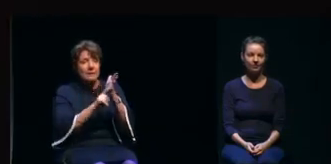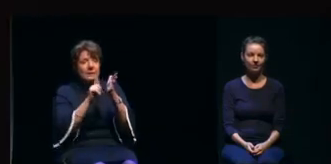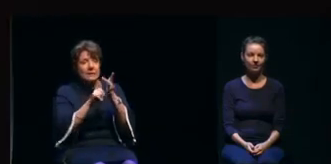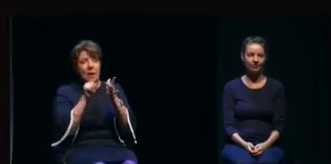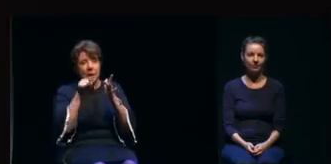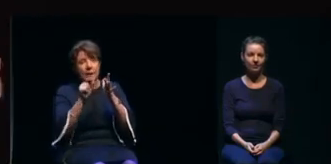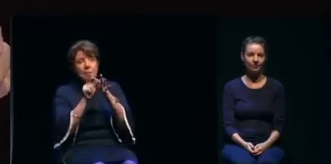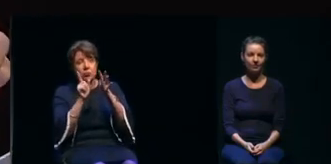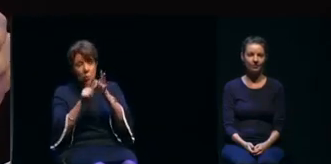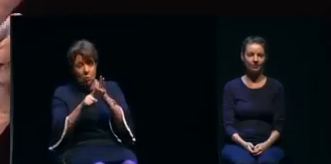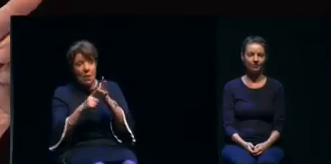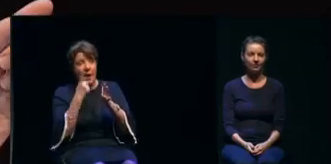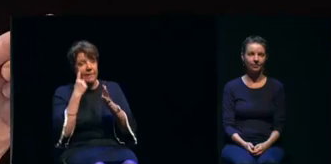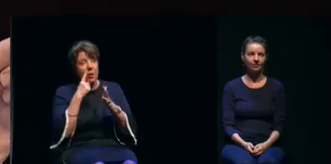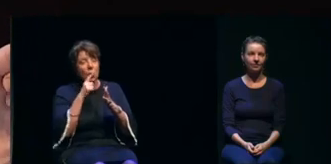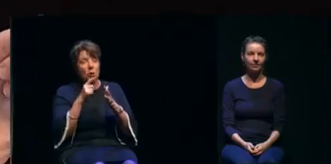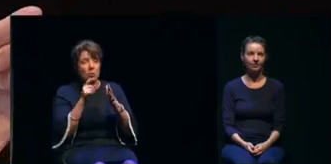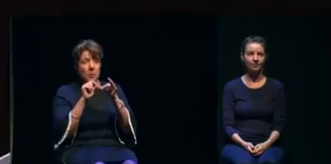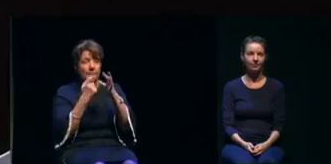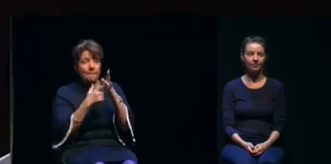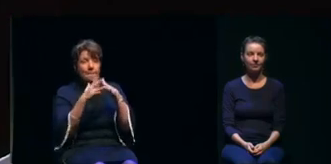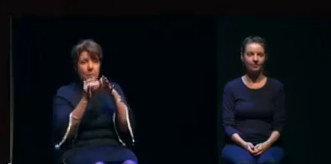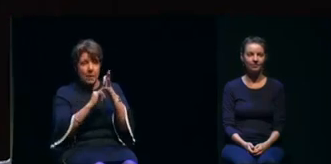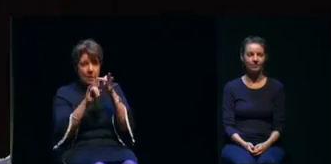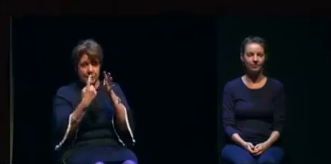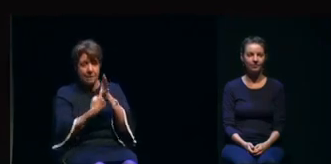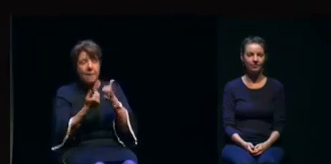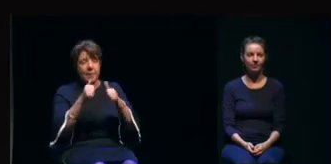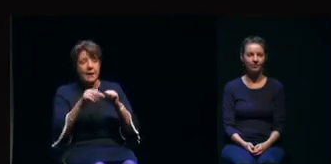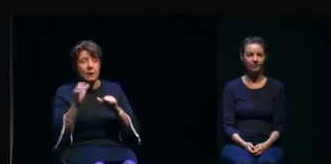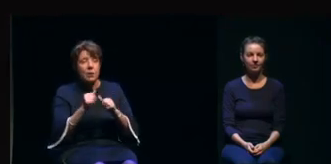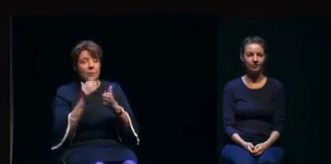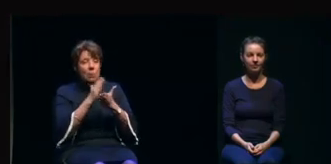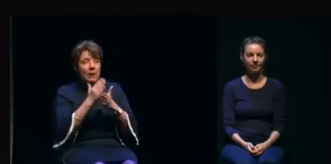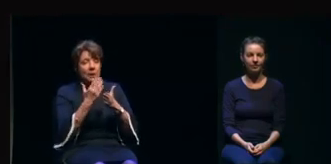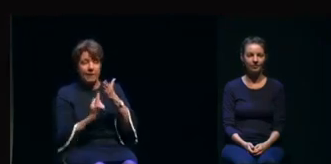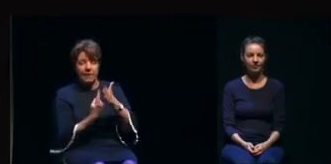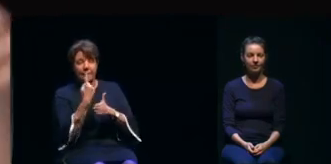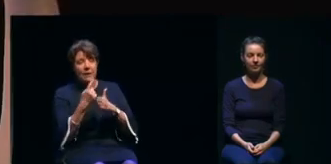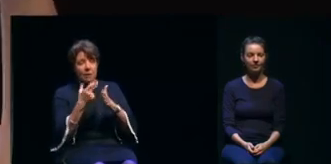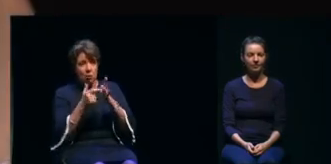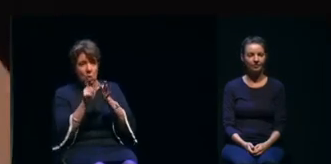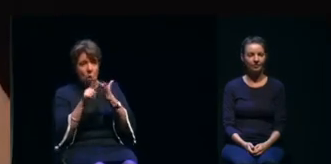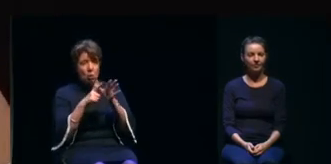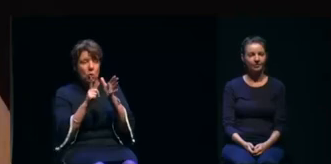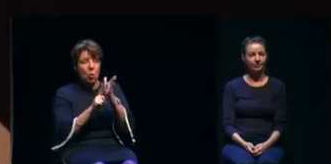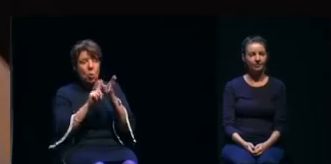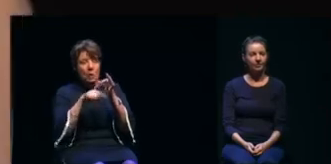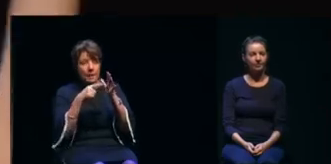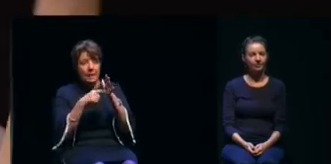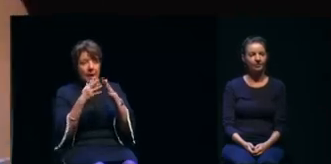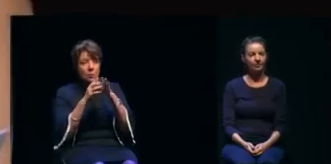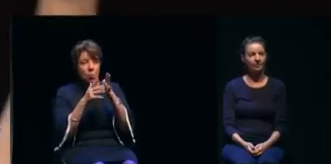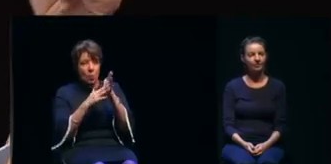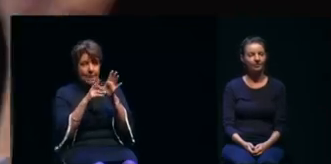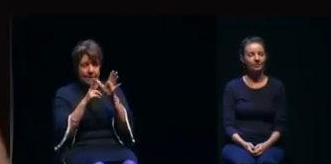Slido. Look for that on your browser. And then you have to use the event code All About Women. Select the venue that you're in. So which